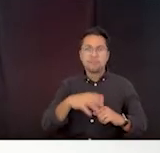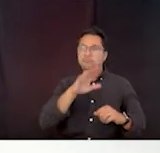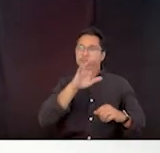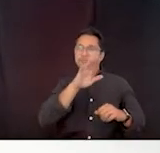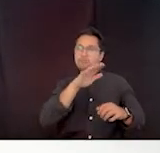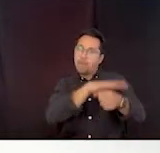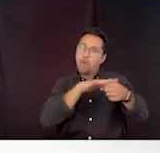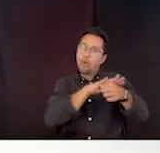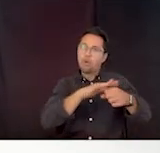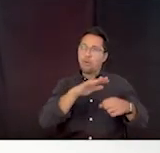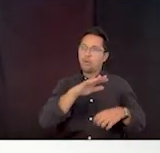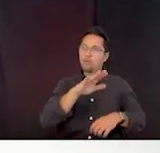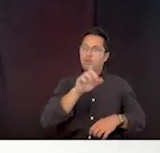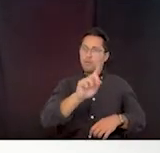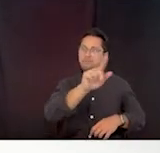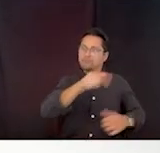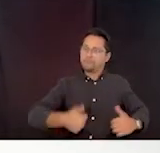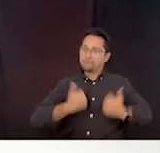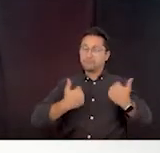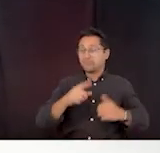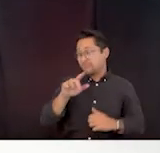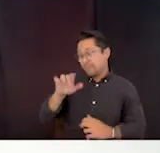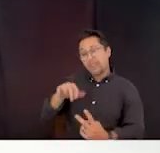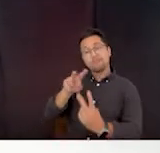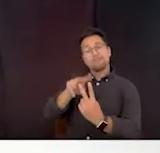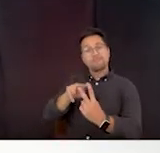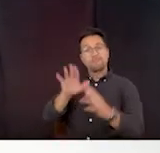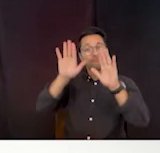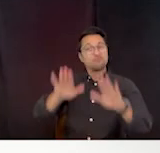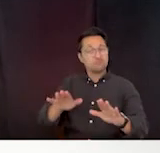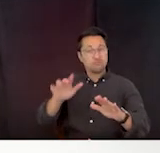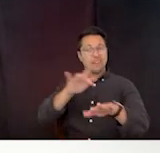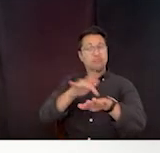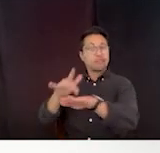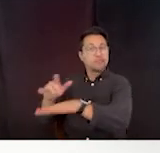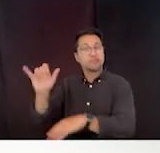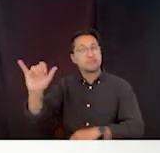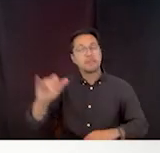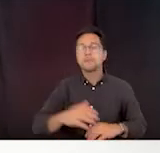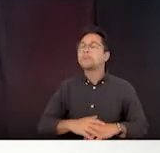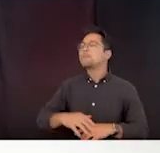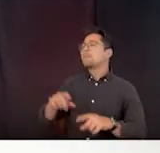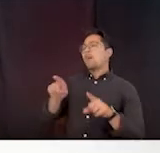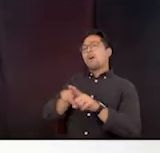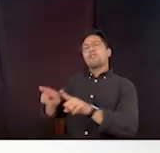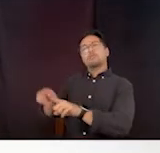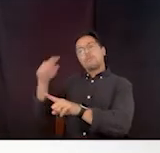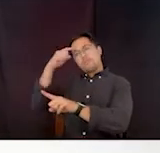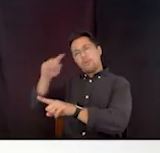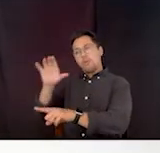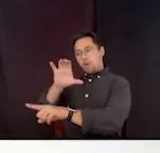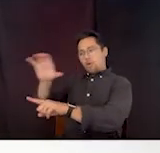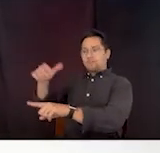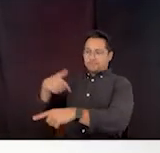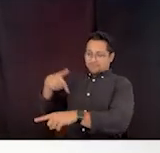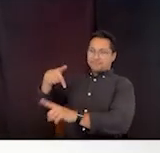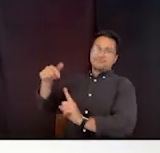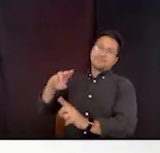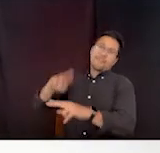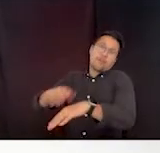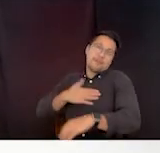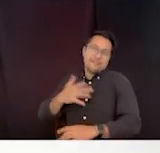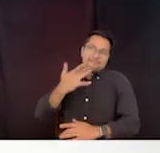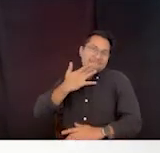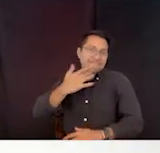So those are 2 great resources to use to find nonprofits. And then I wanted to list, besides Collaborative Corner, which is of course my favorite